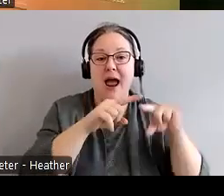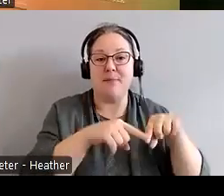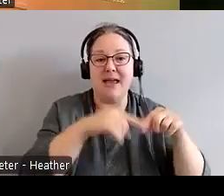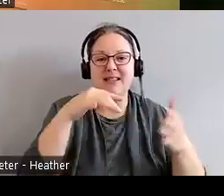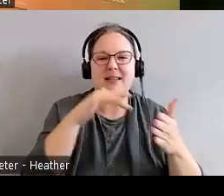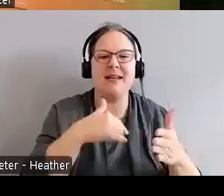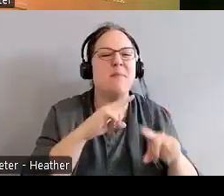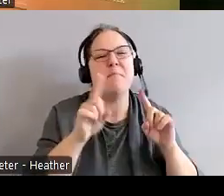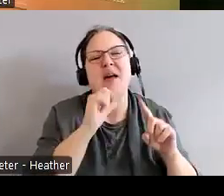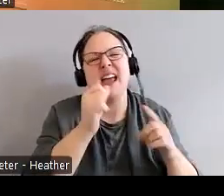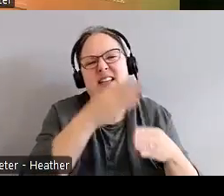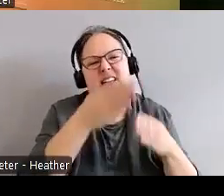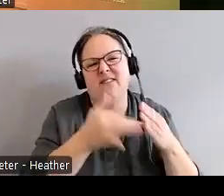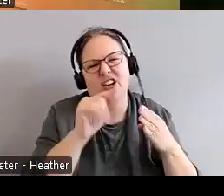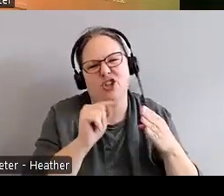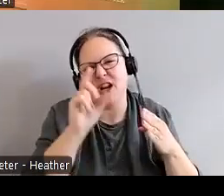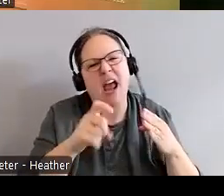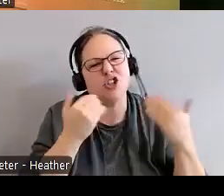it. So.